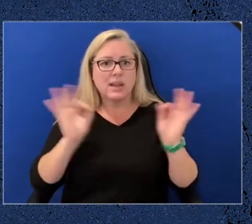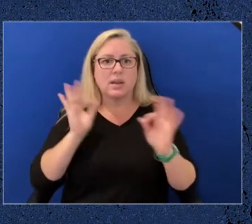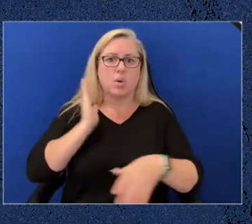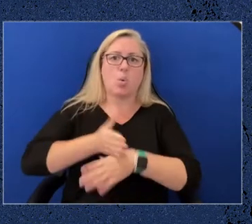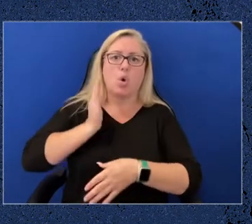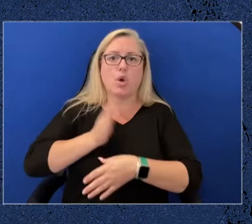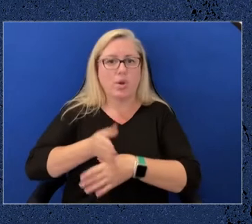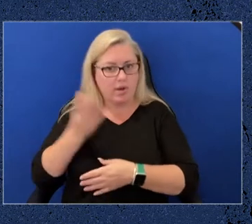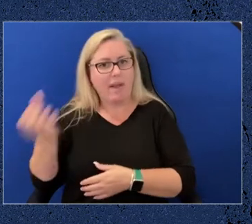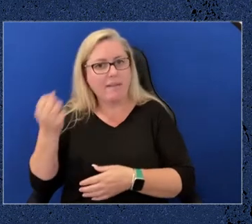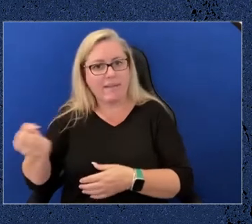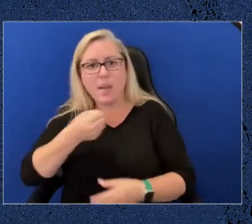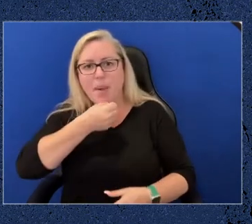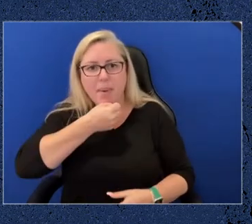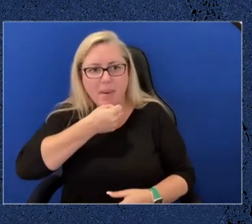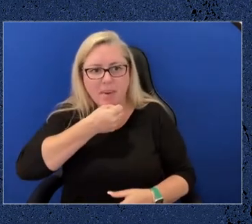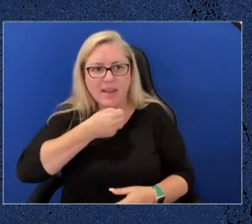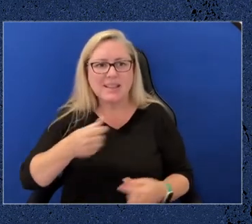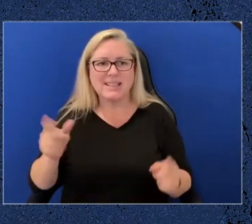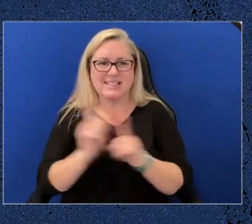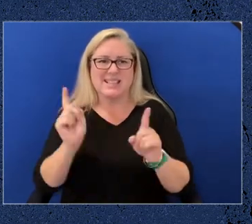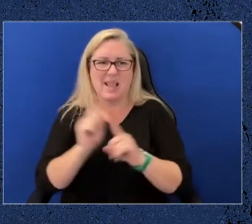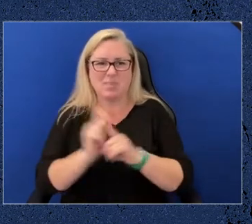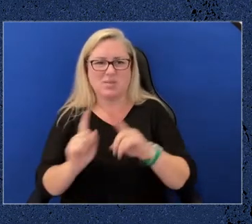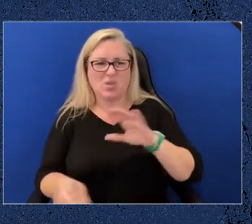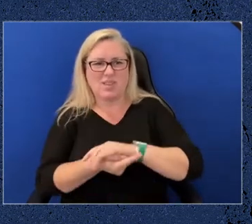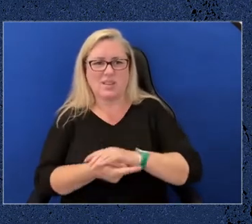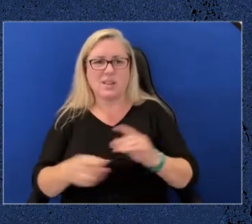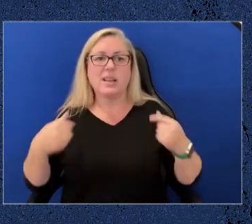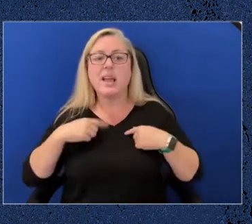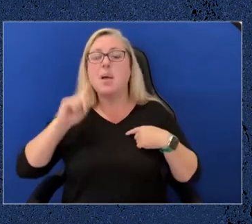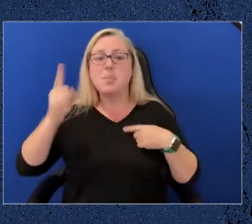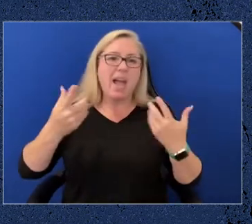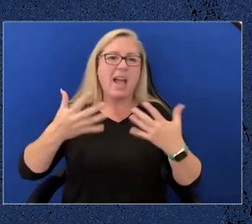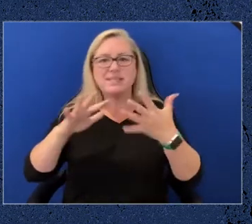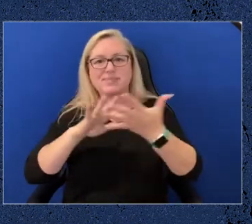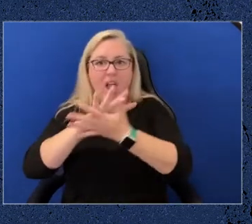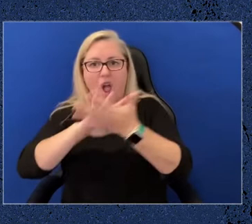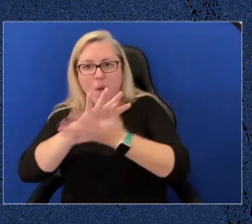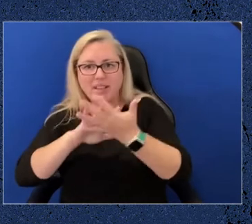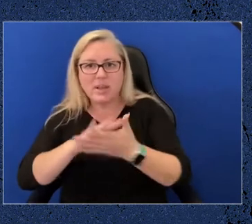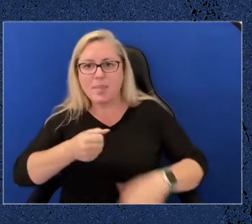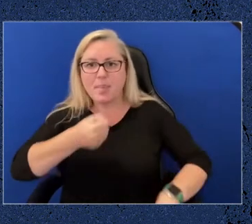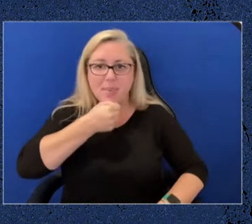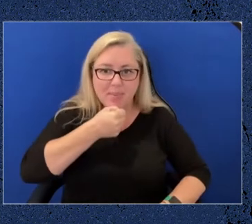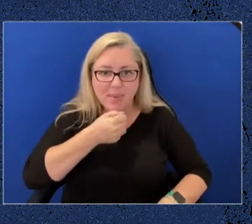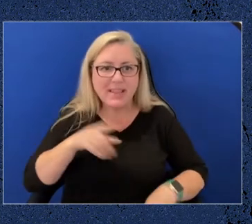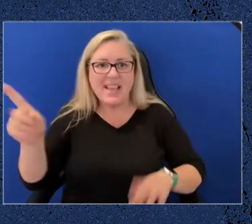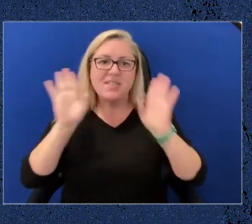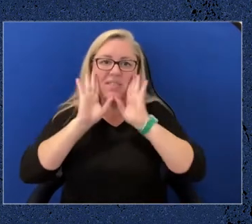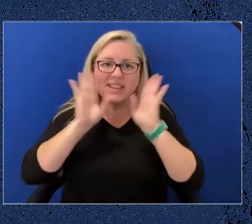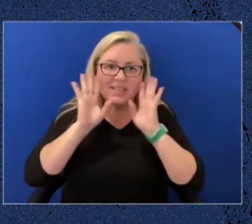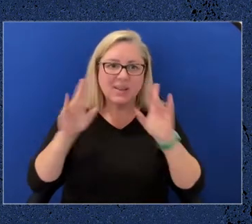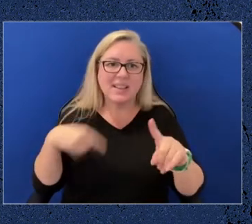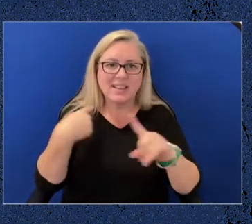It's working. It's working. Yeah, now. I'm with you, sir. I try to get away with it too, but in this world of hybrid meetings, you need to speak to Facebook et al. All right,